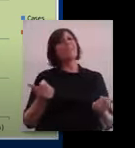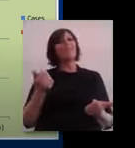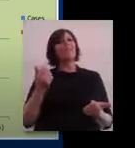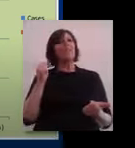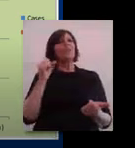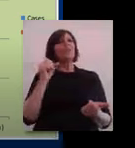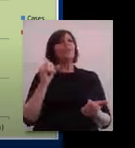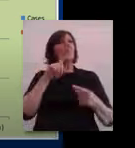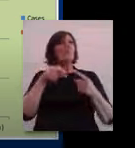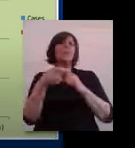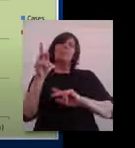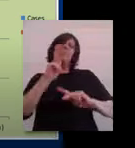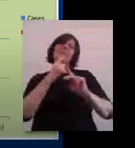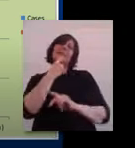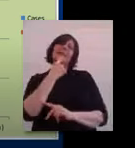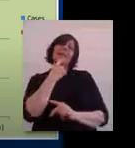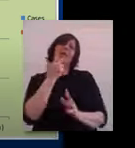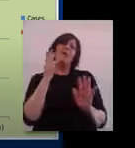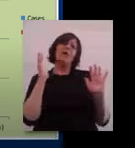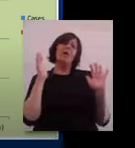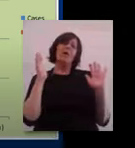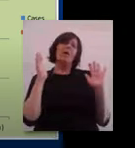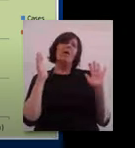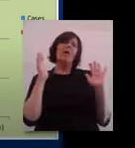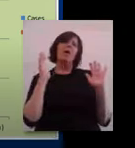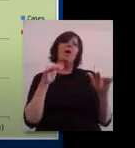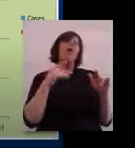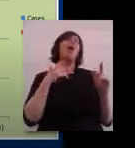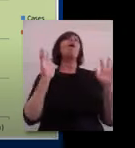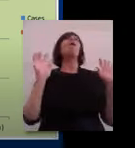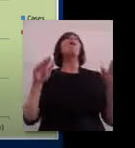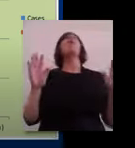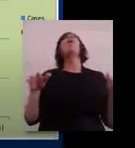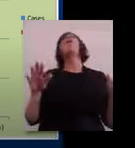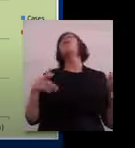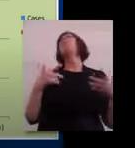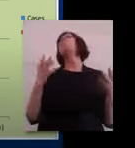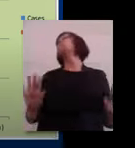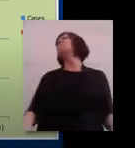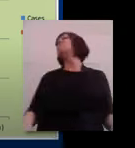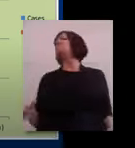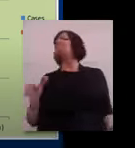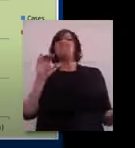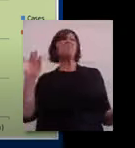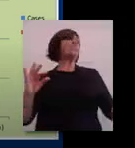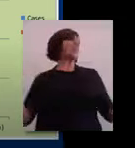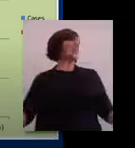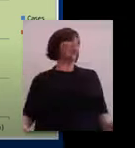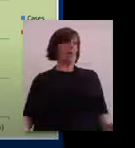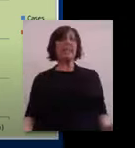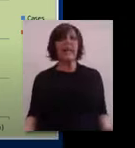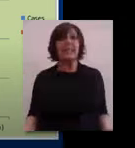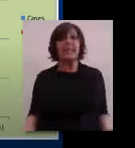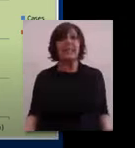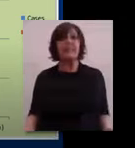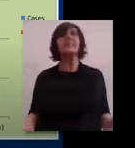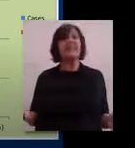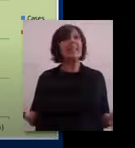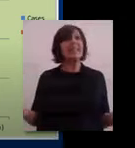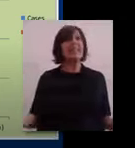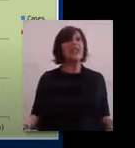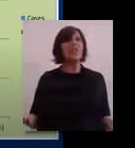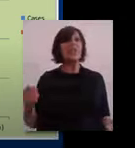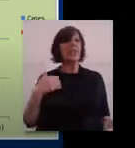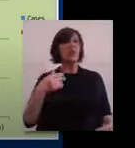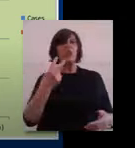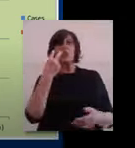saying, "Oh, we're well past this, we don't have an issue here," we do have an issue. When here are 2 counties that have,